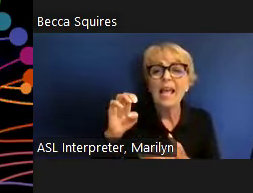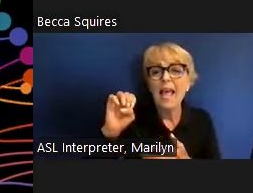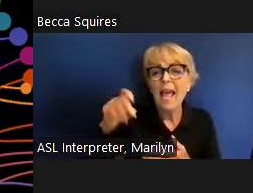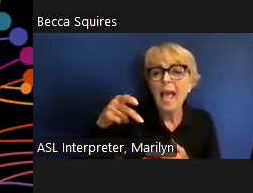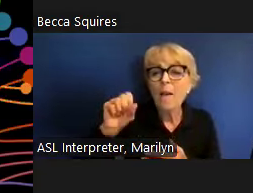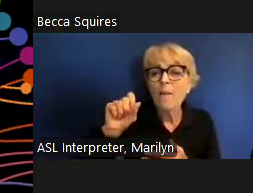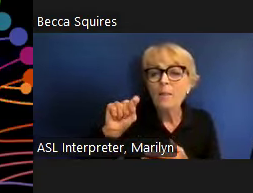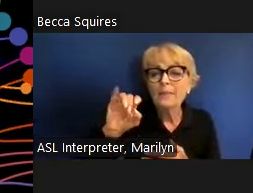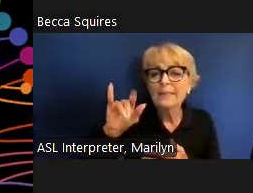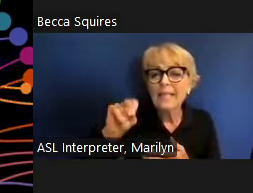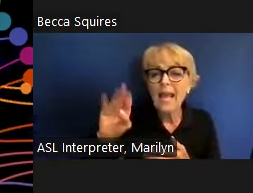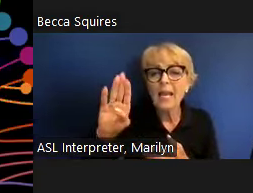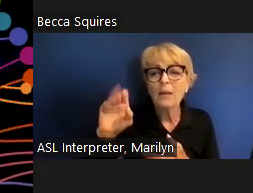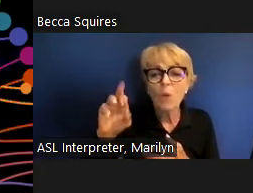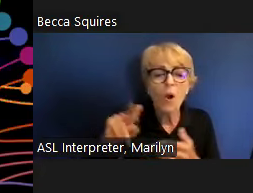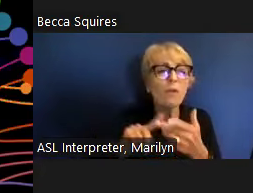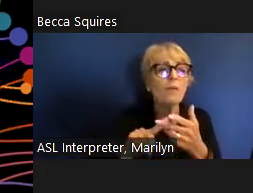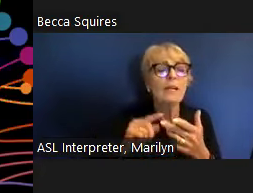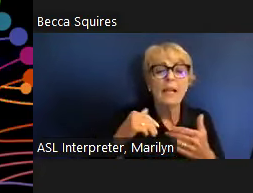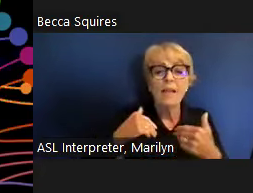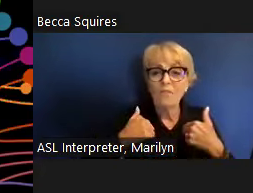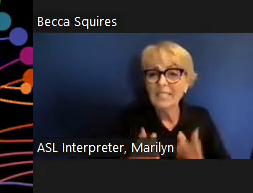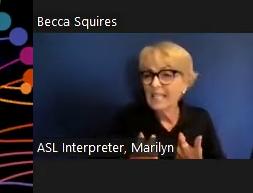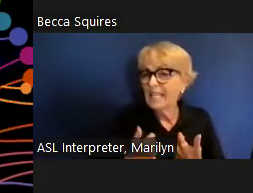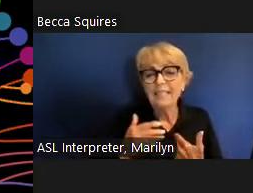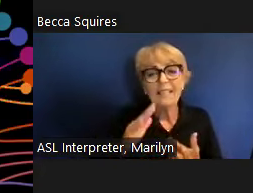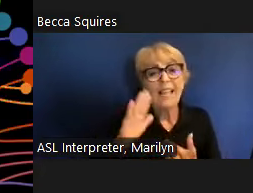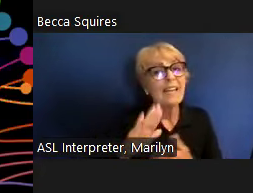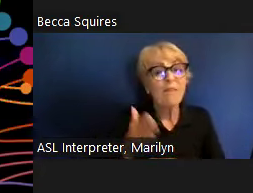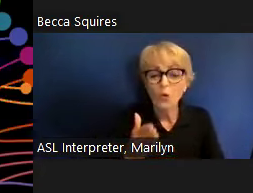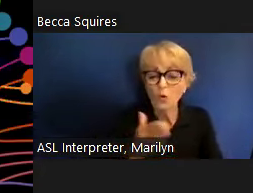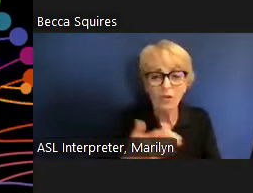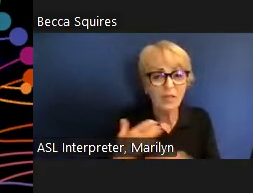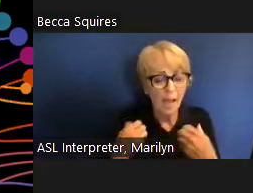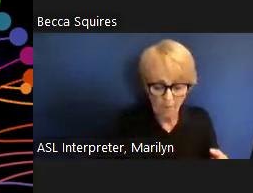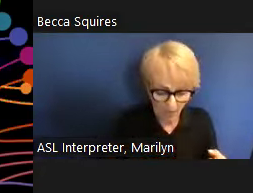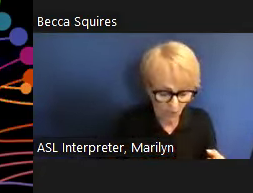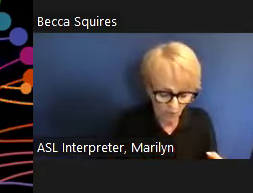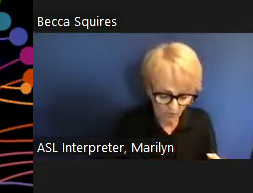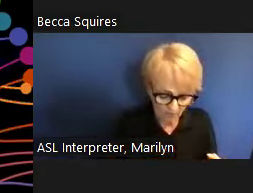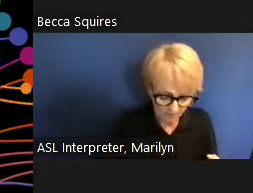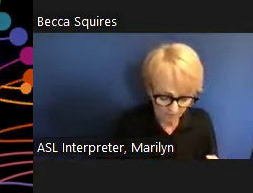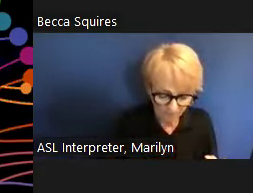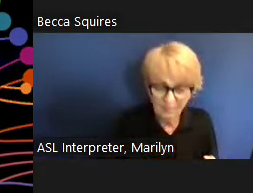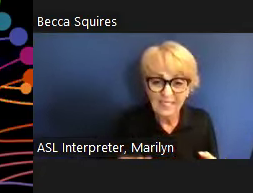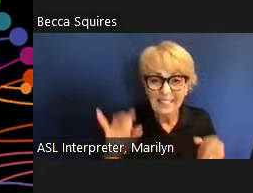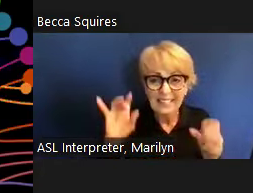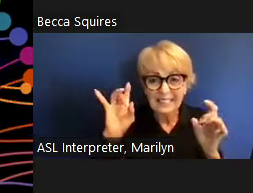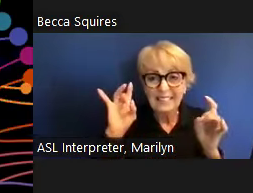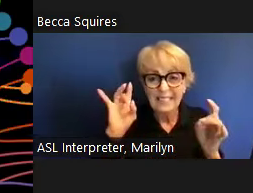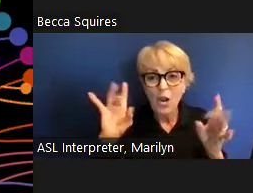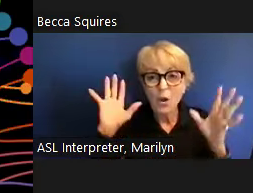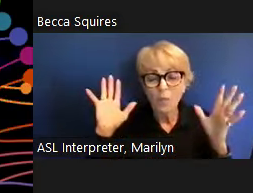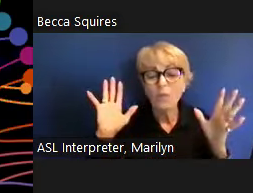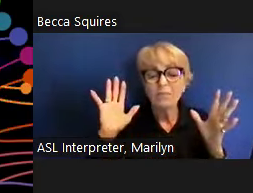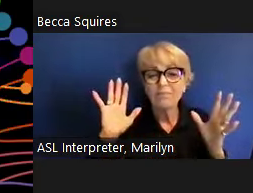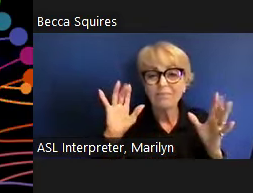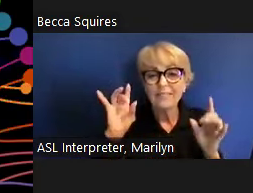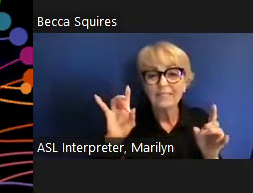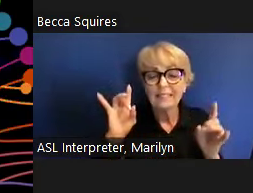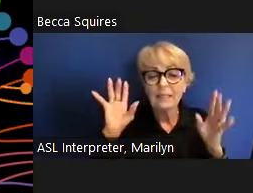feel fatigued, and they just never got better. It's been terrible. It's a really terrible condition.